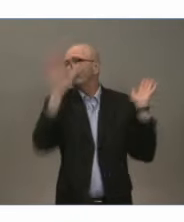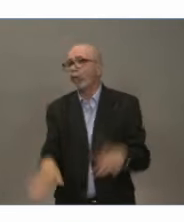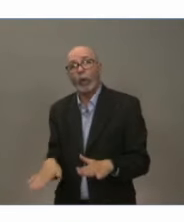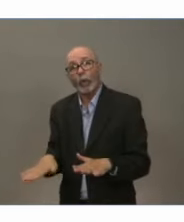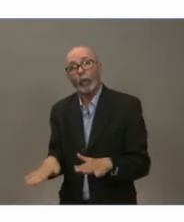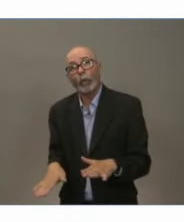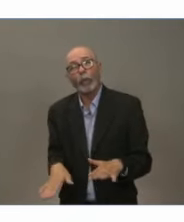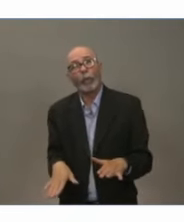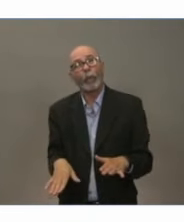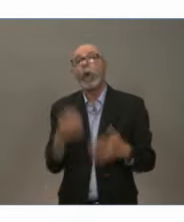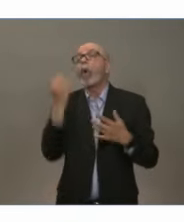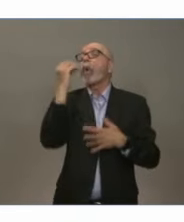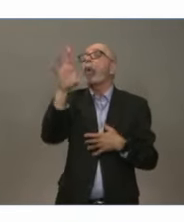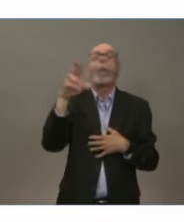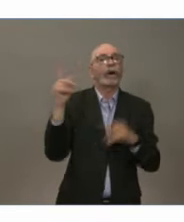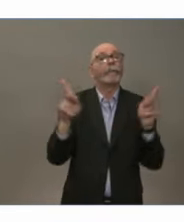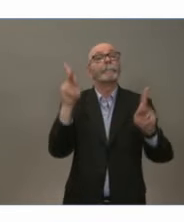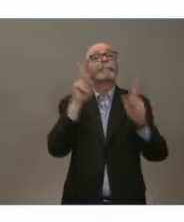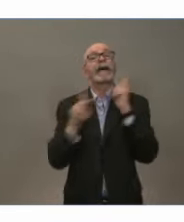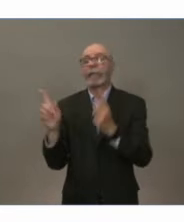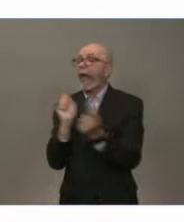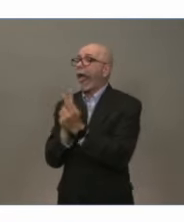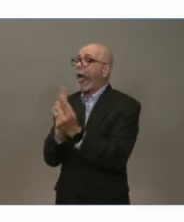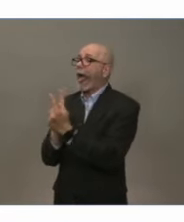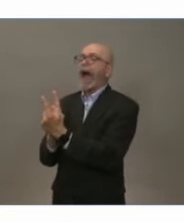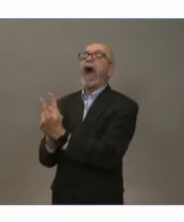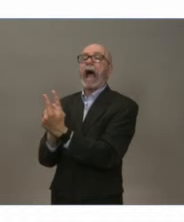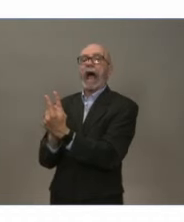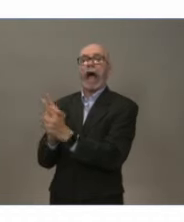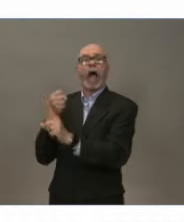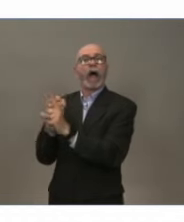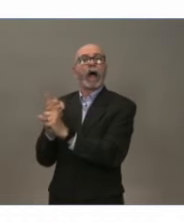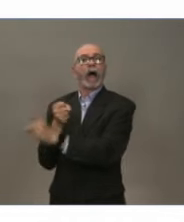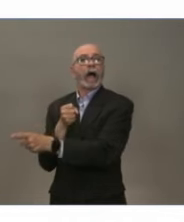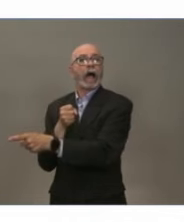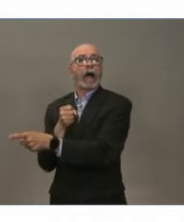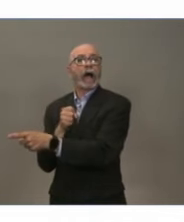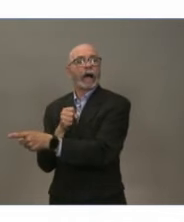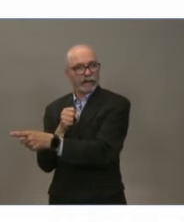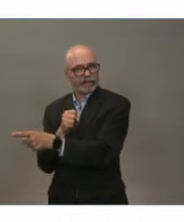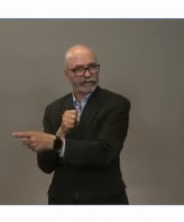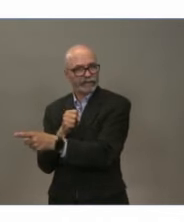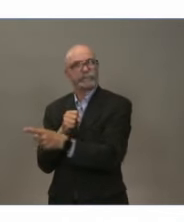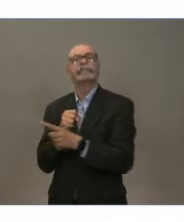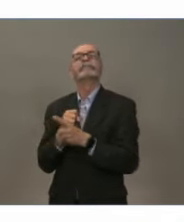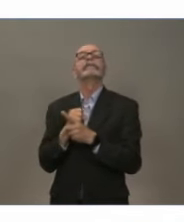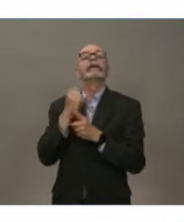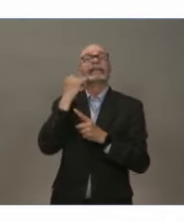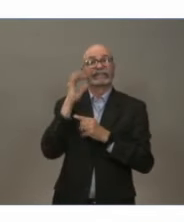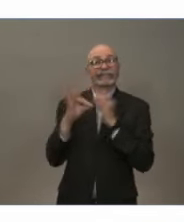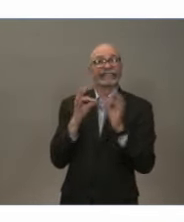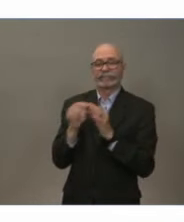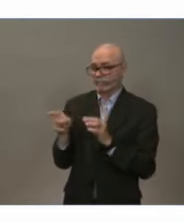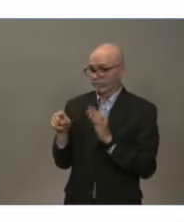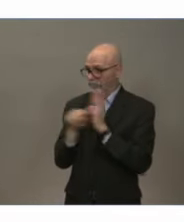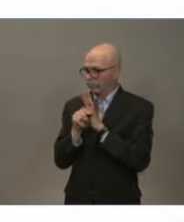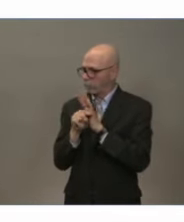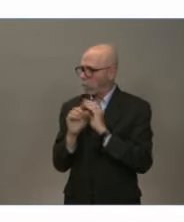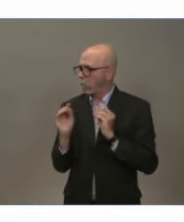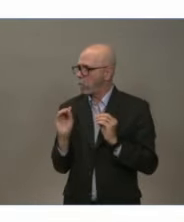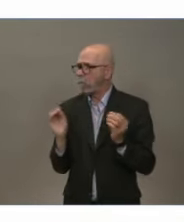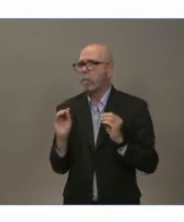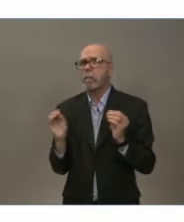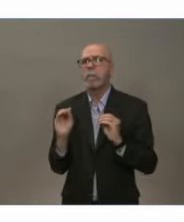close contact of a case. If they get tested and they're negative early on